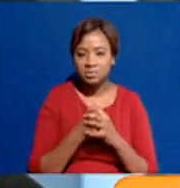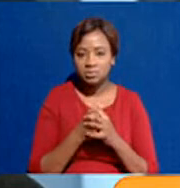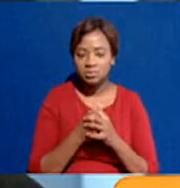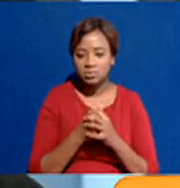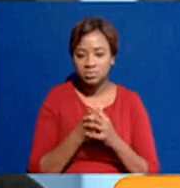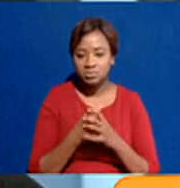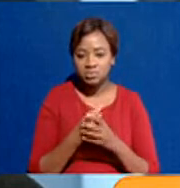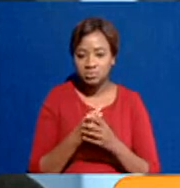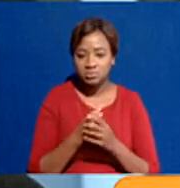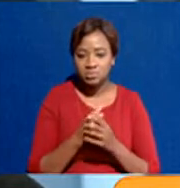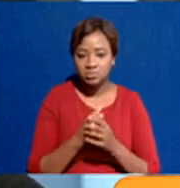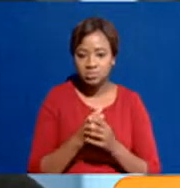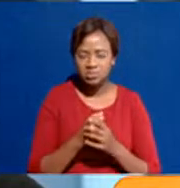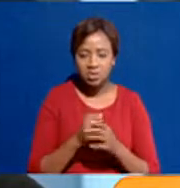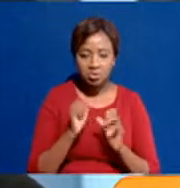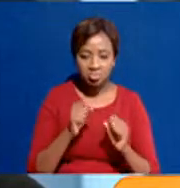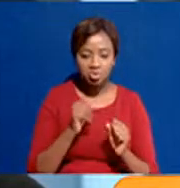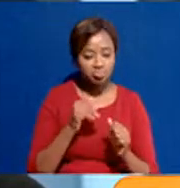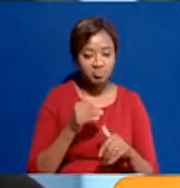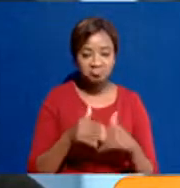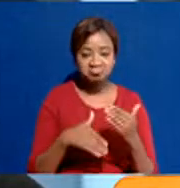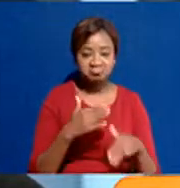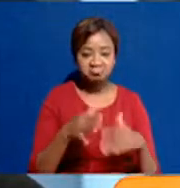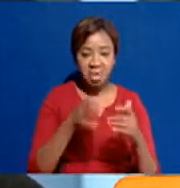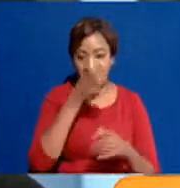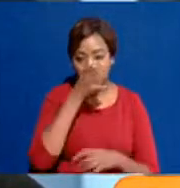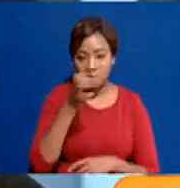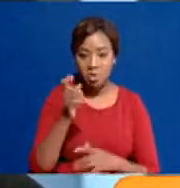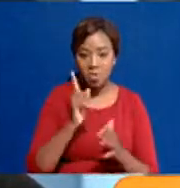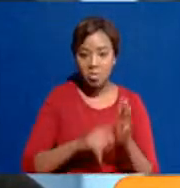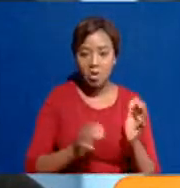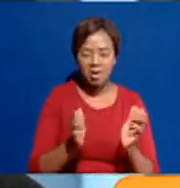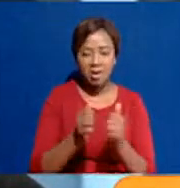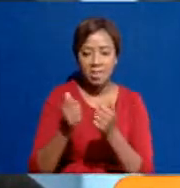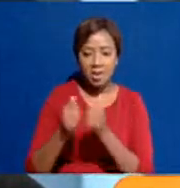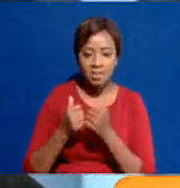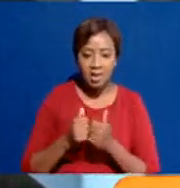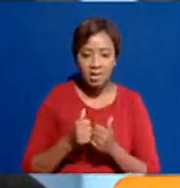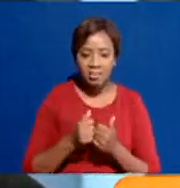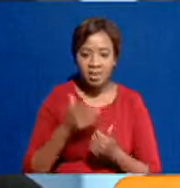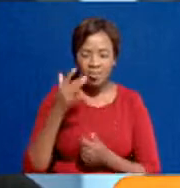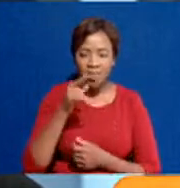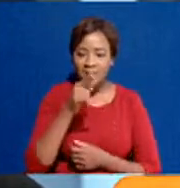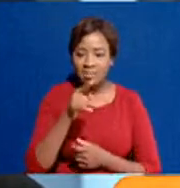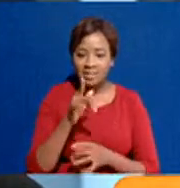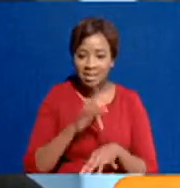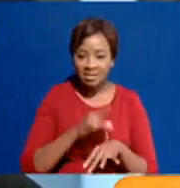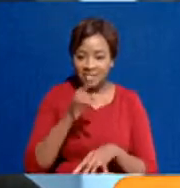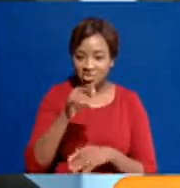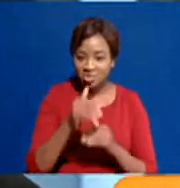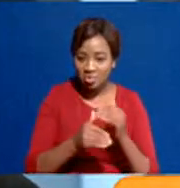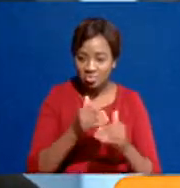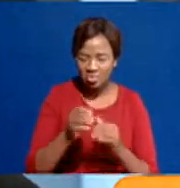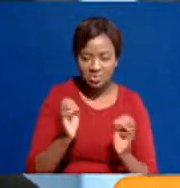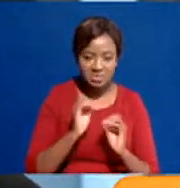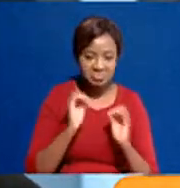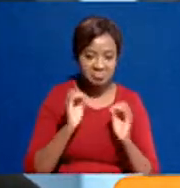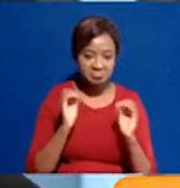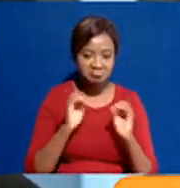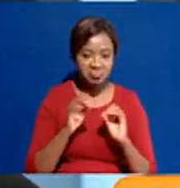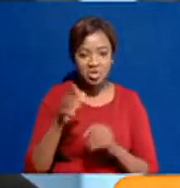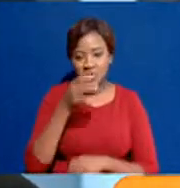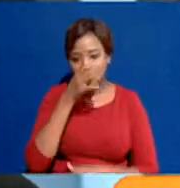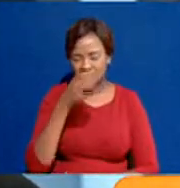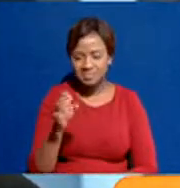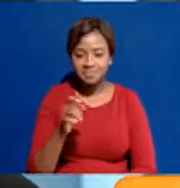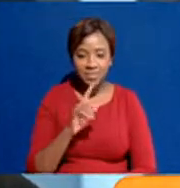they can actually just proceed and be blind to what is going on. It doesn't concern you. There is a bipartisan process elsewhere. Okay. But you